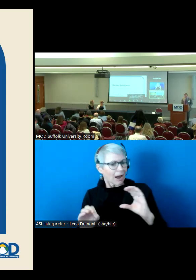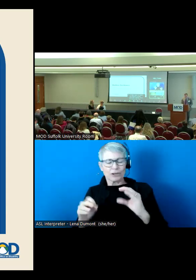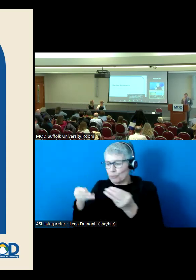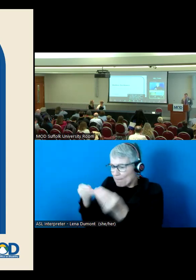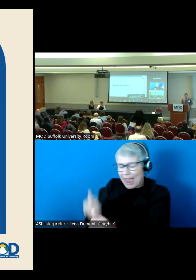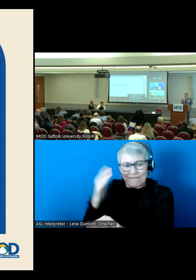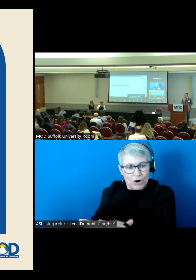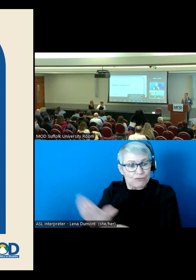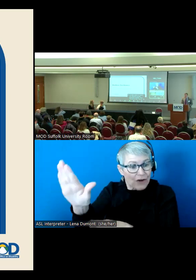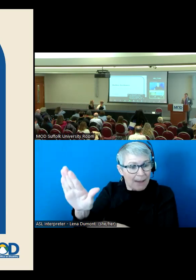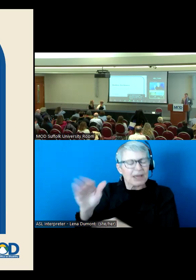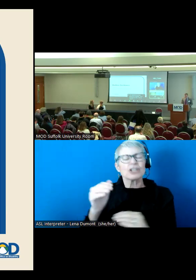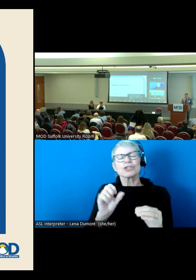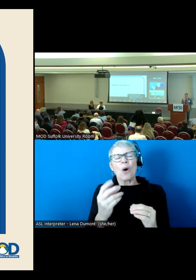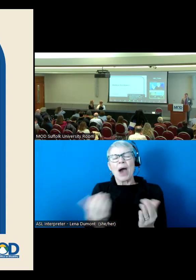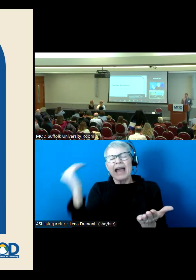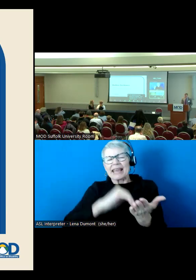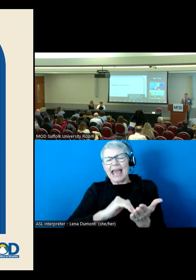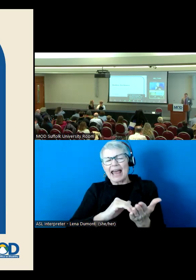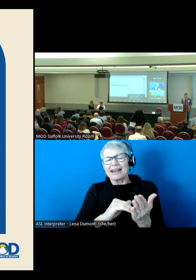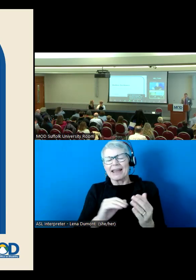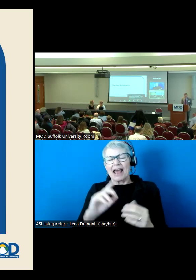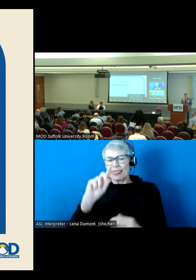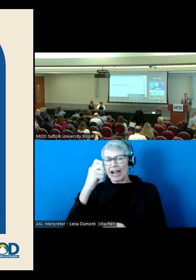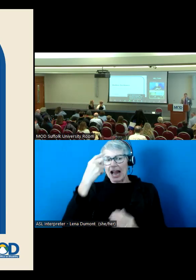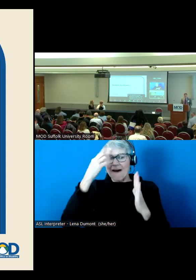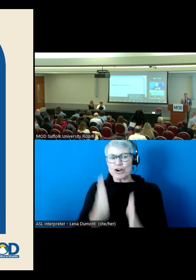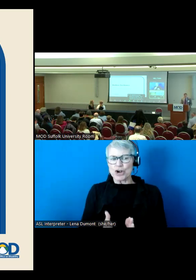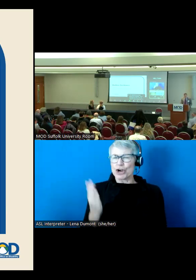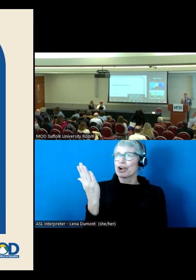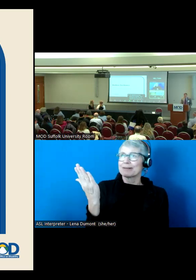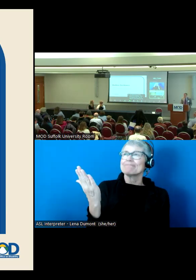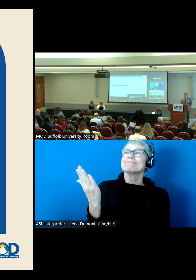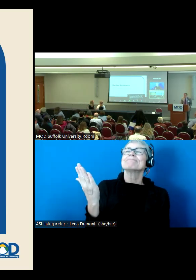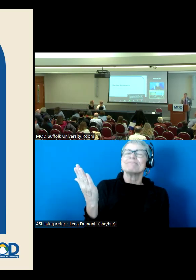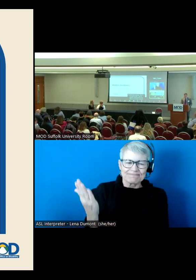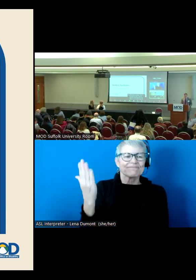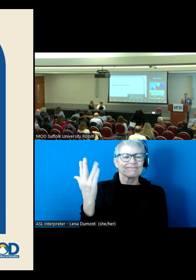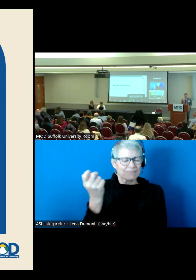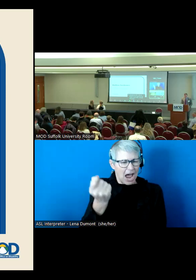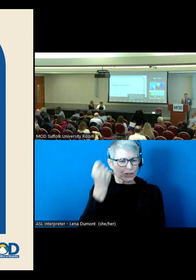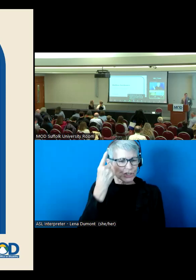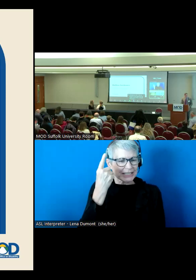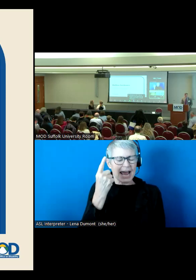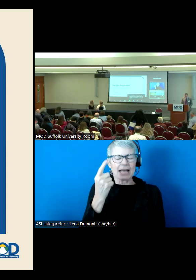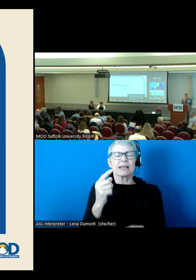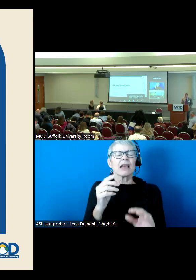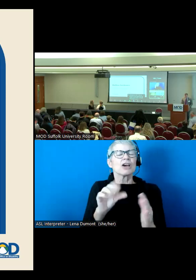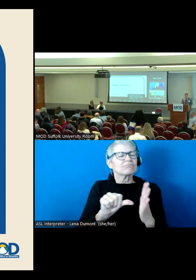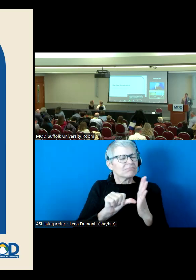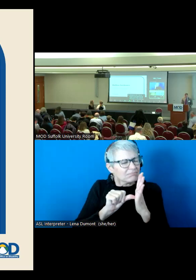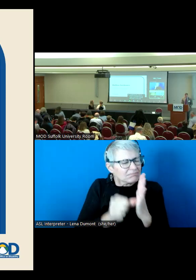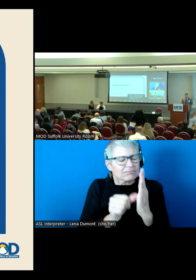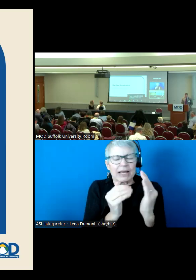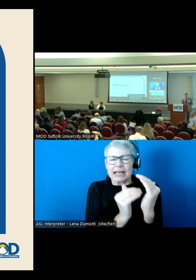Healy, equity is more than just a concept. She is looking to embed it in all the ways government works and thinks and operates.